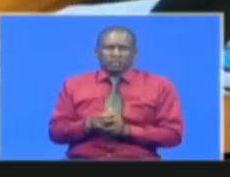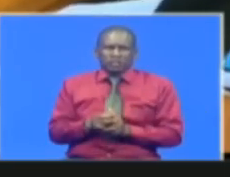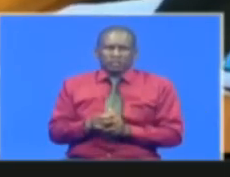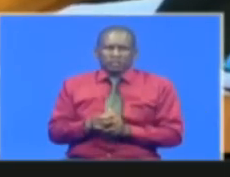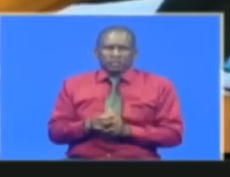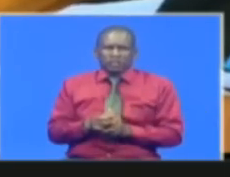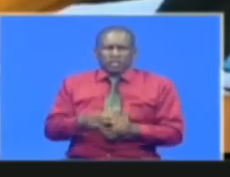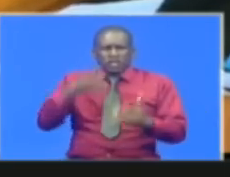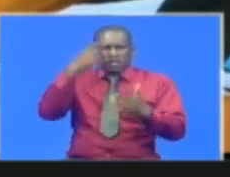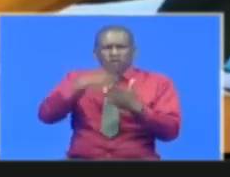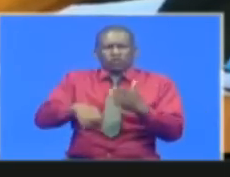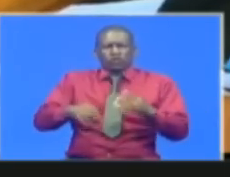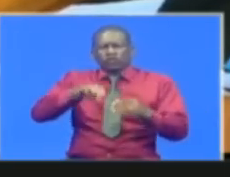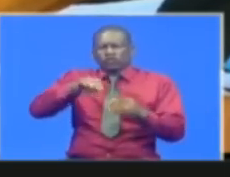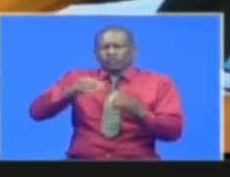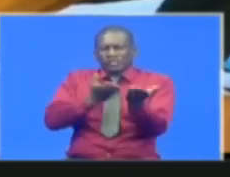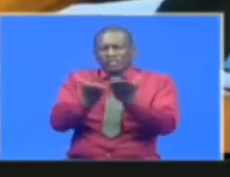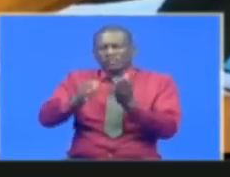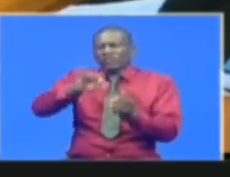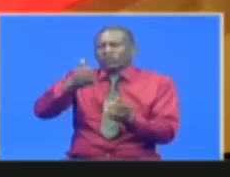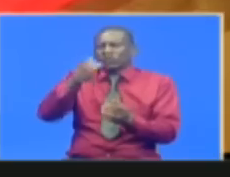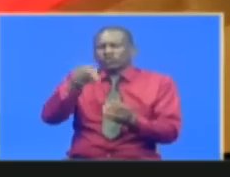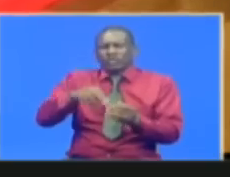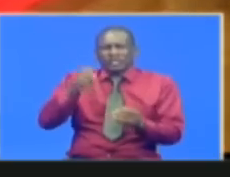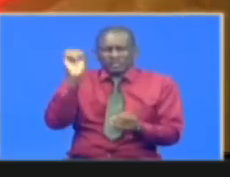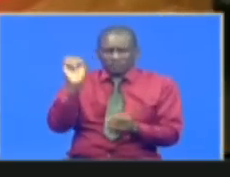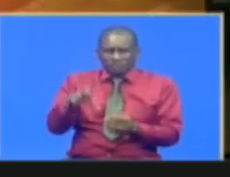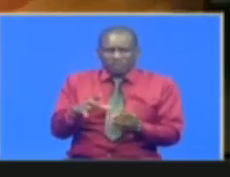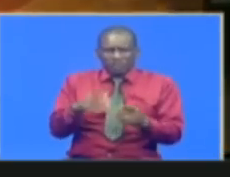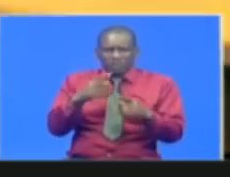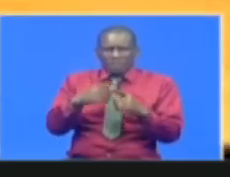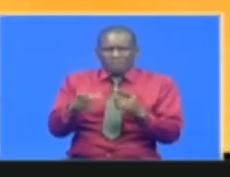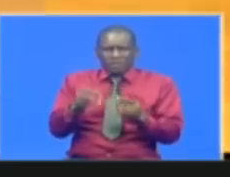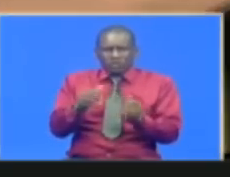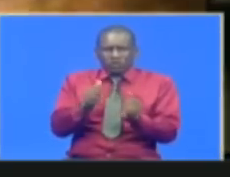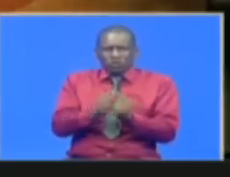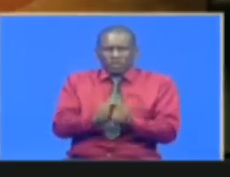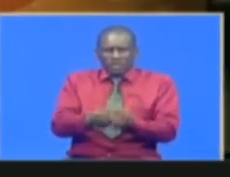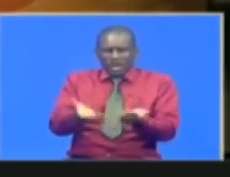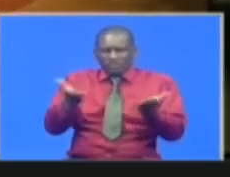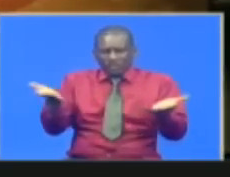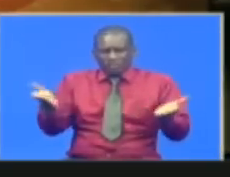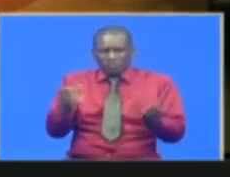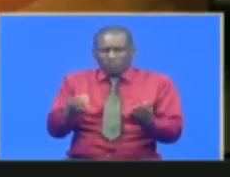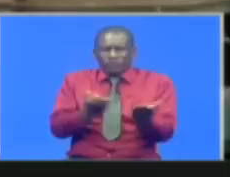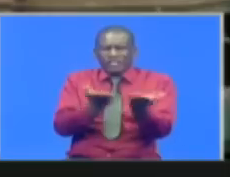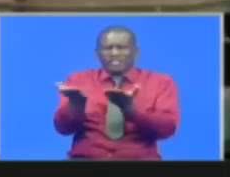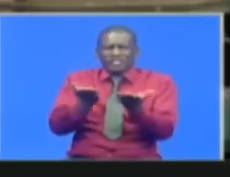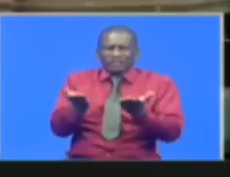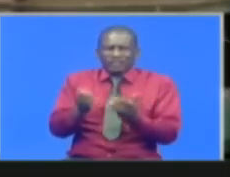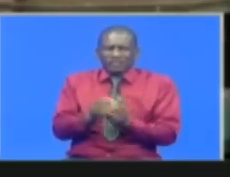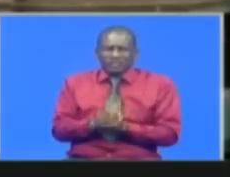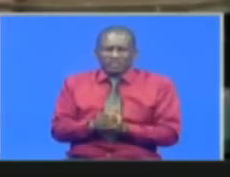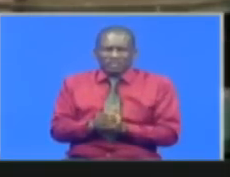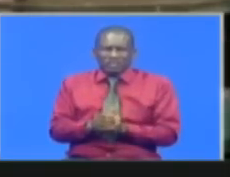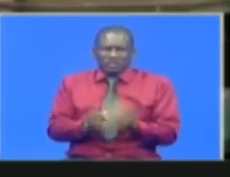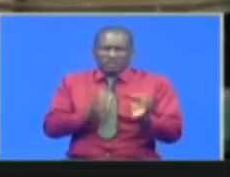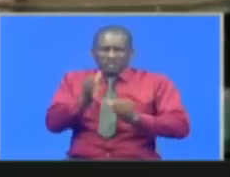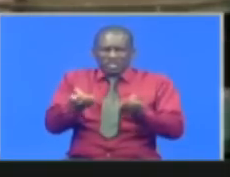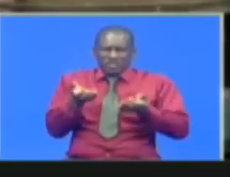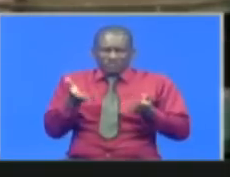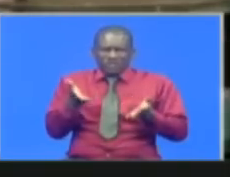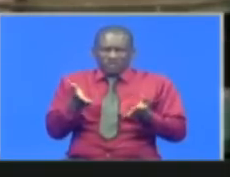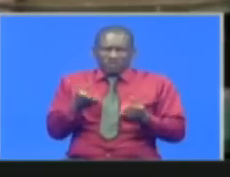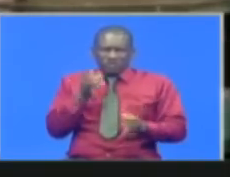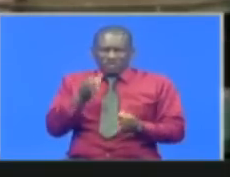The cost of John's services is relatively high on account of the unavailability of the service. If now you